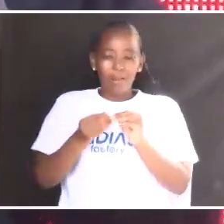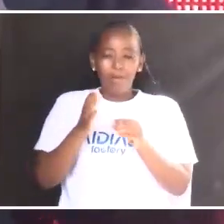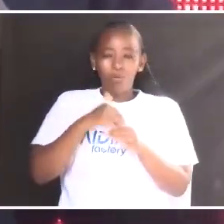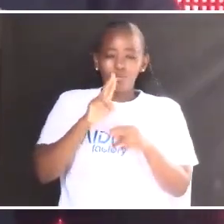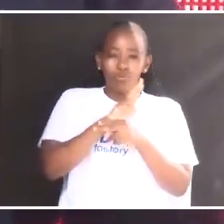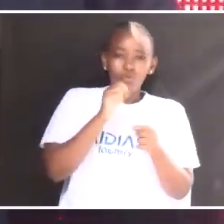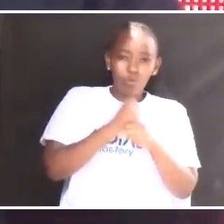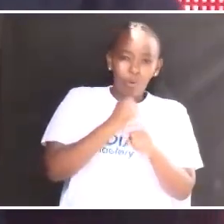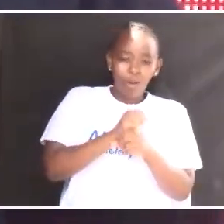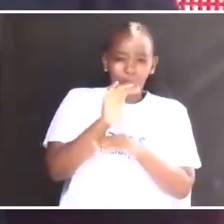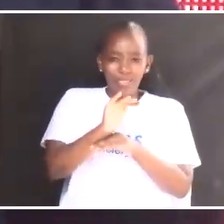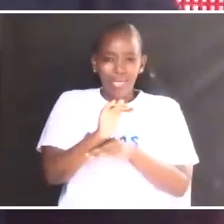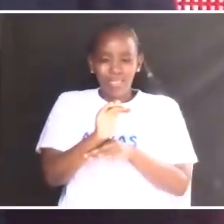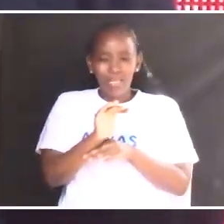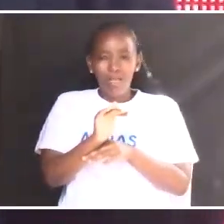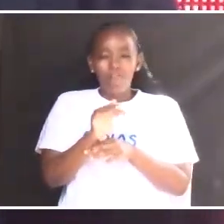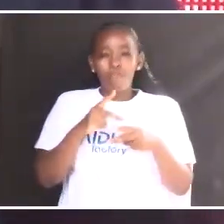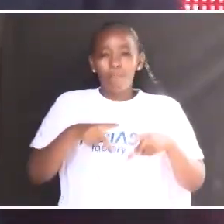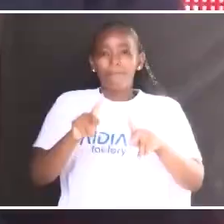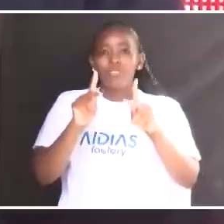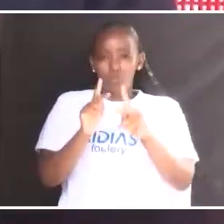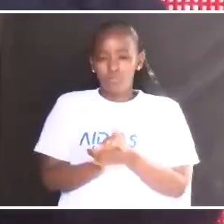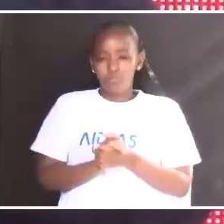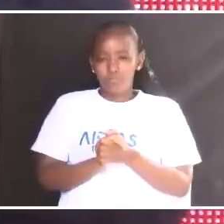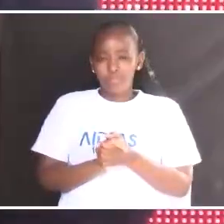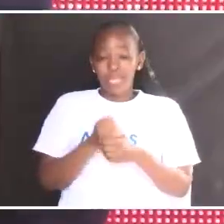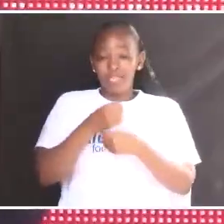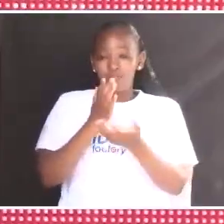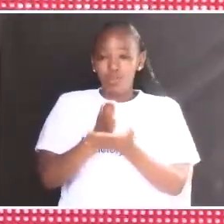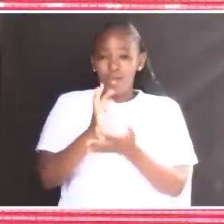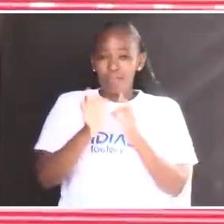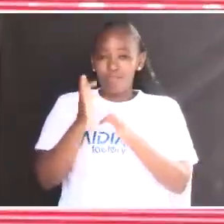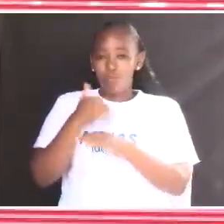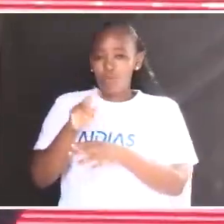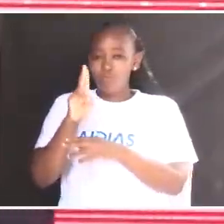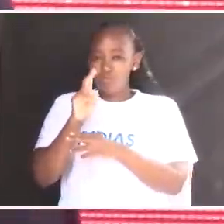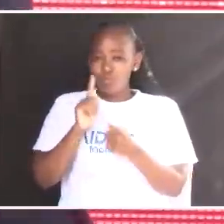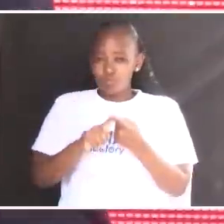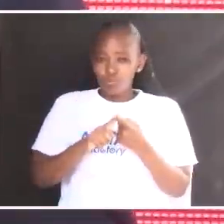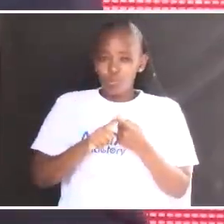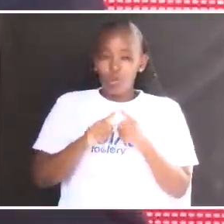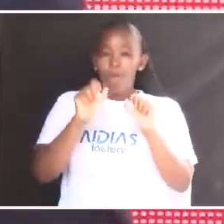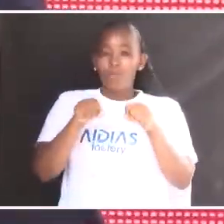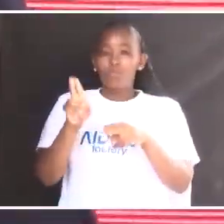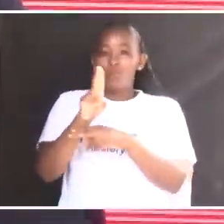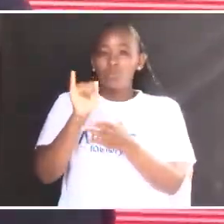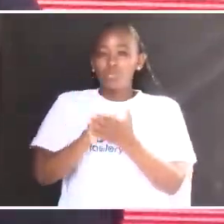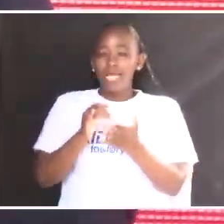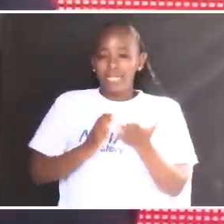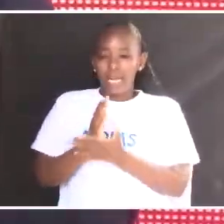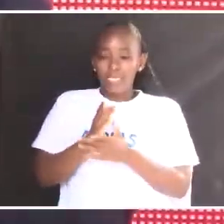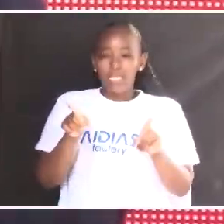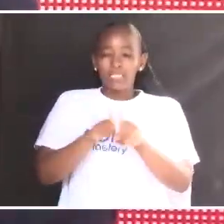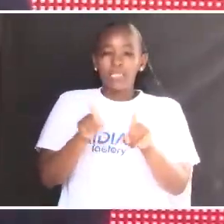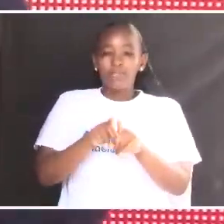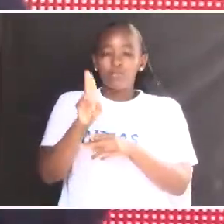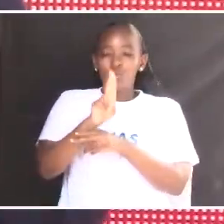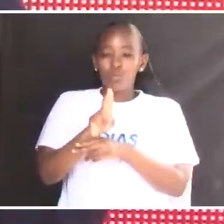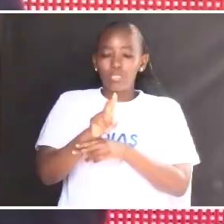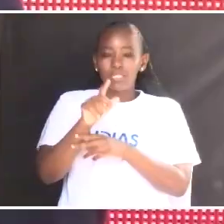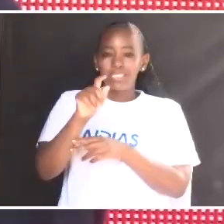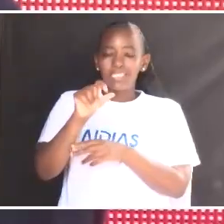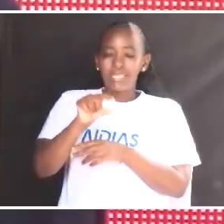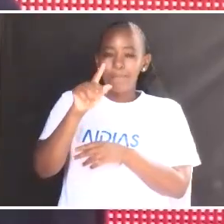work, they will ask for permission. So ensure that if you want to, you can use those rights, and also using